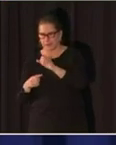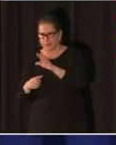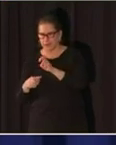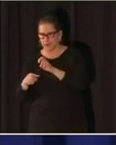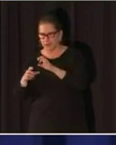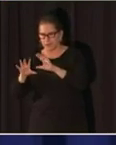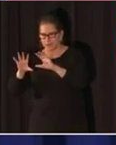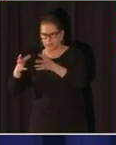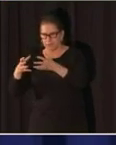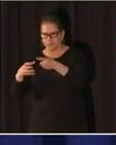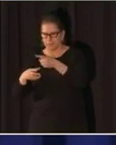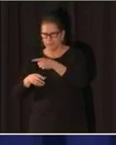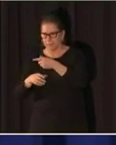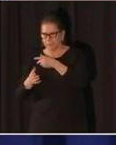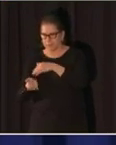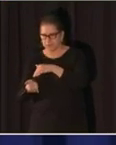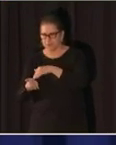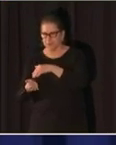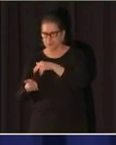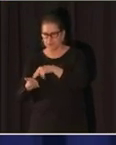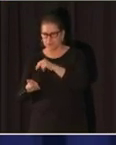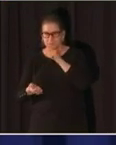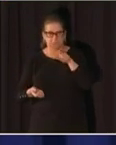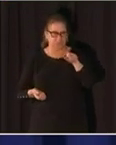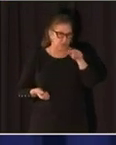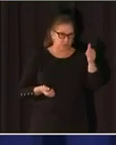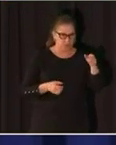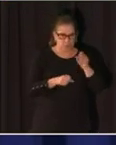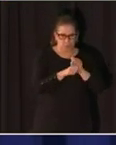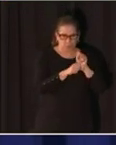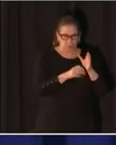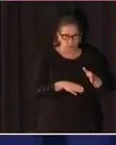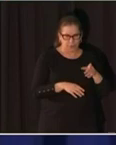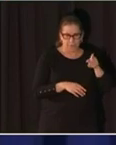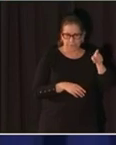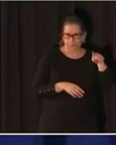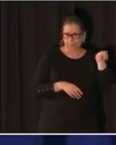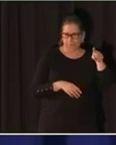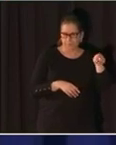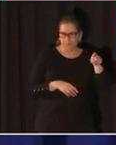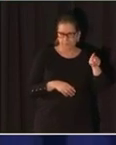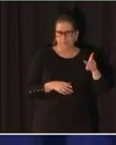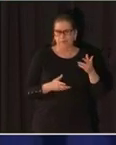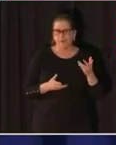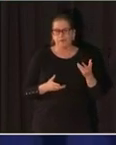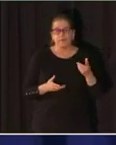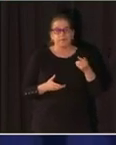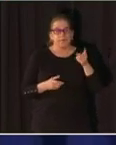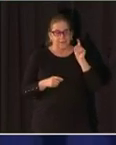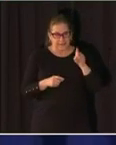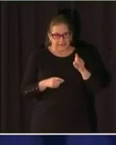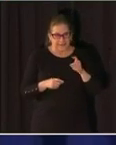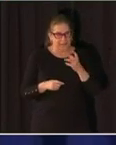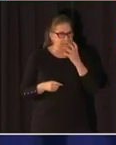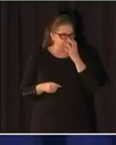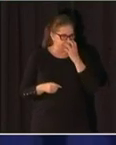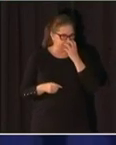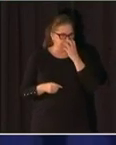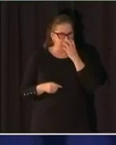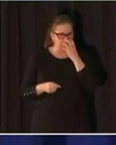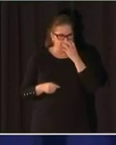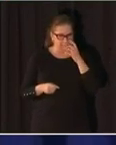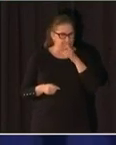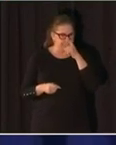individuals who are sick with COVID-19. So they would know which types of masks and face coverings are appropriate for the